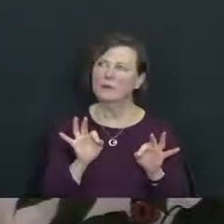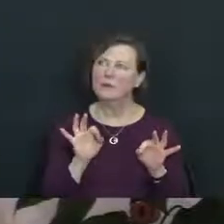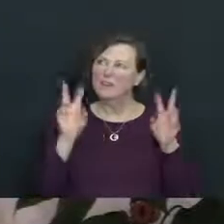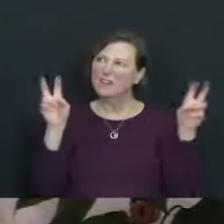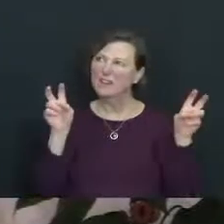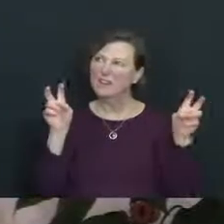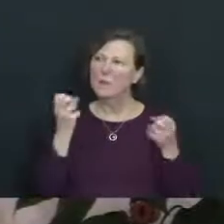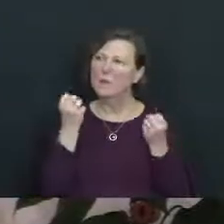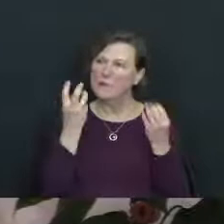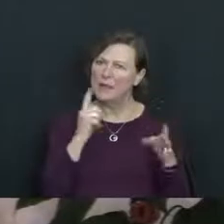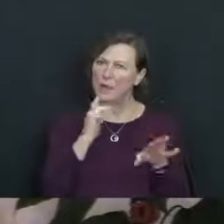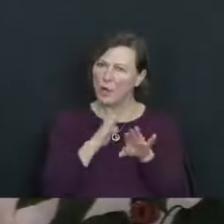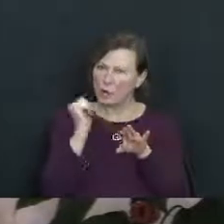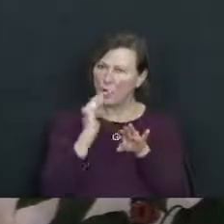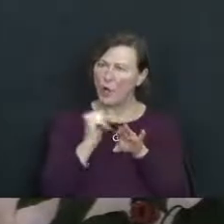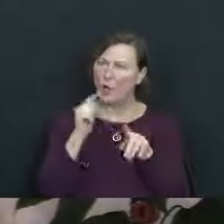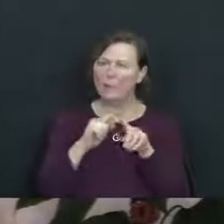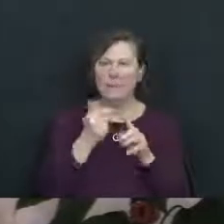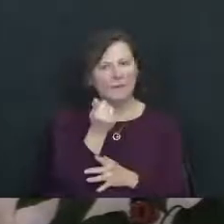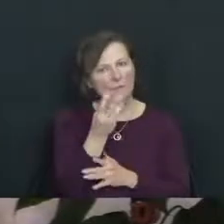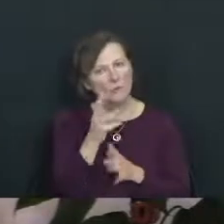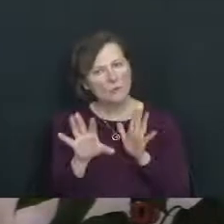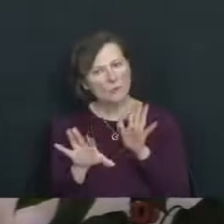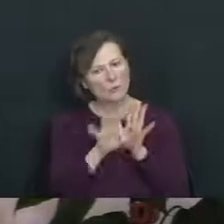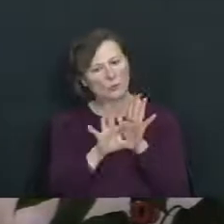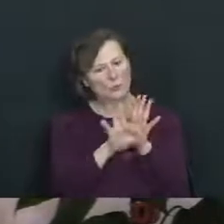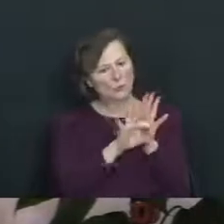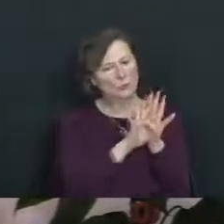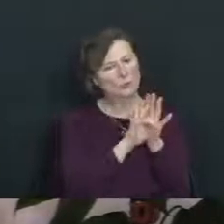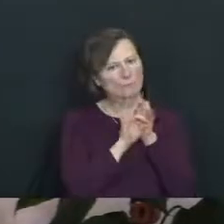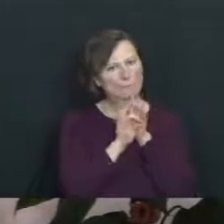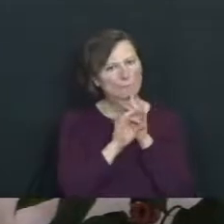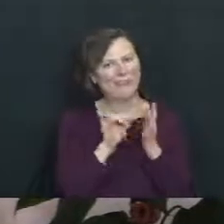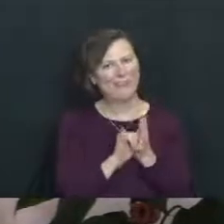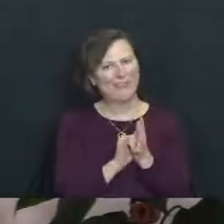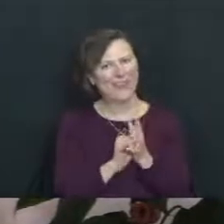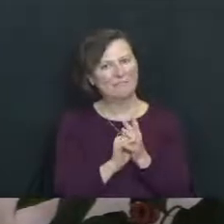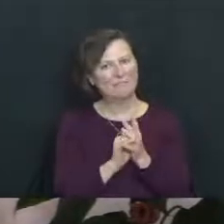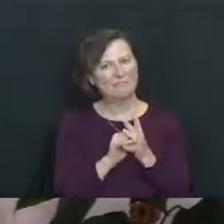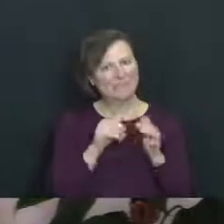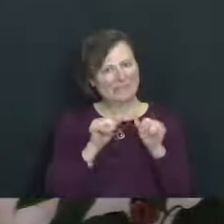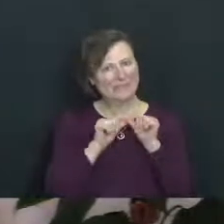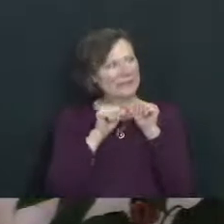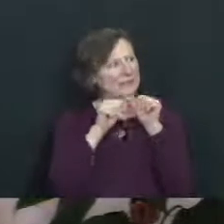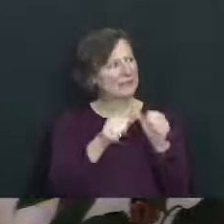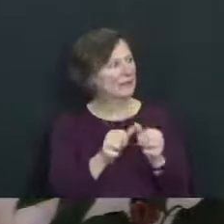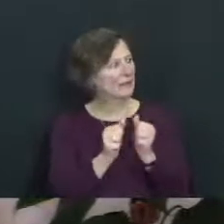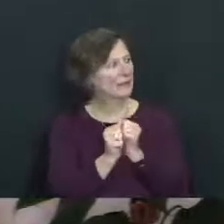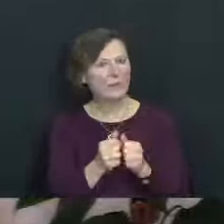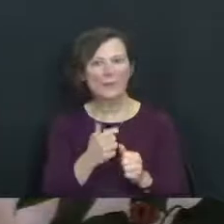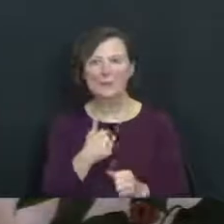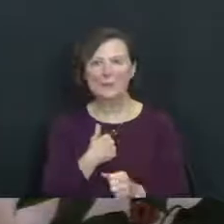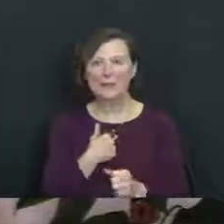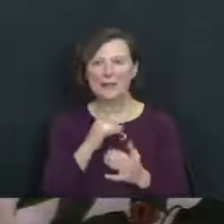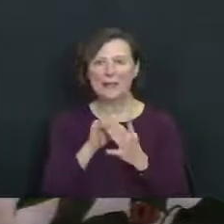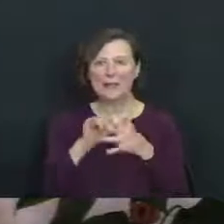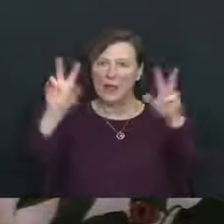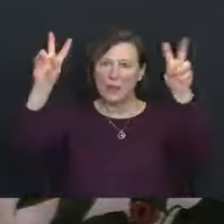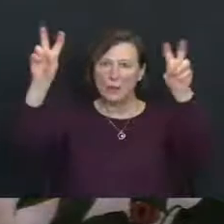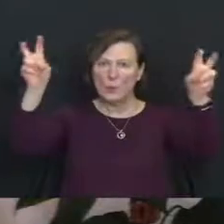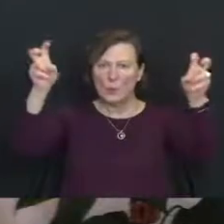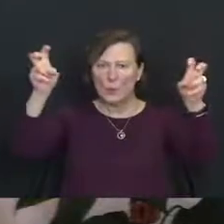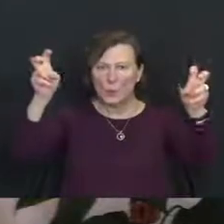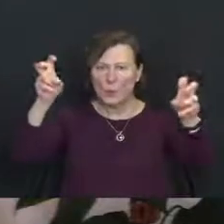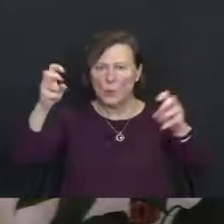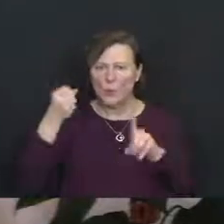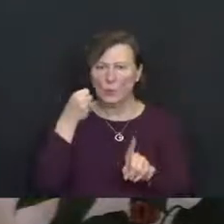are chosen. That stuck with me. That stark quote, plucked out of context, struck me